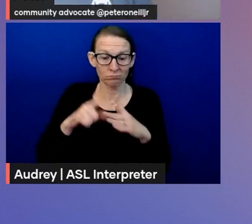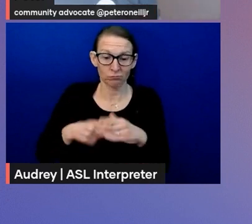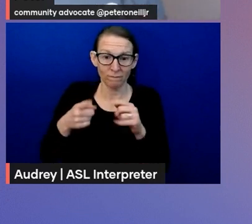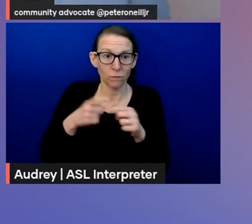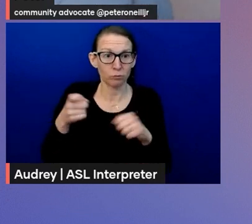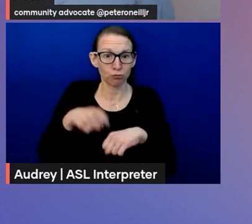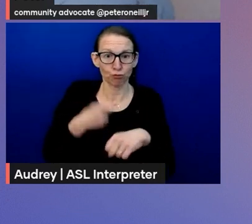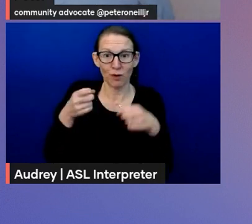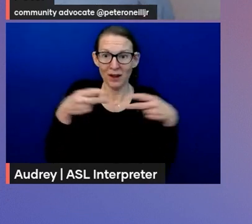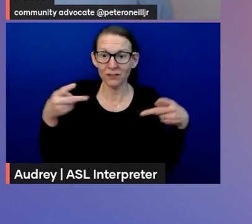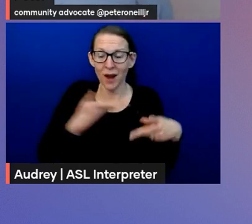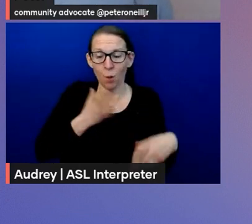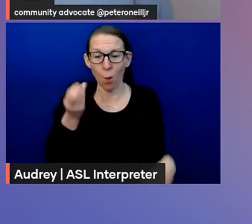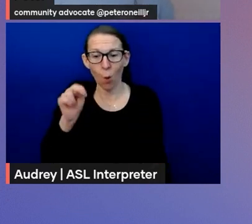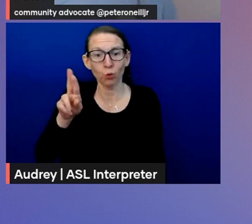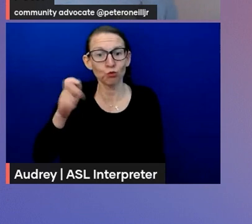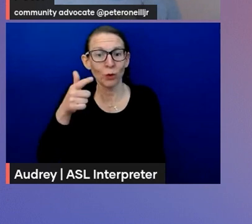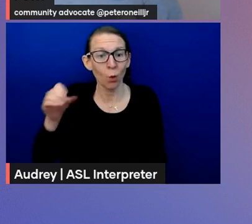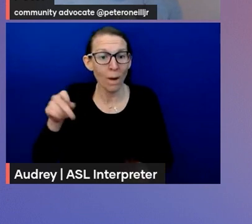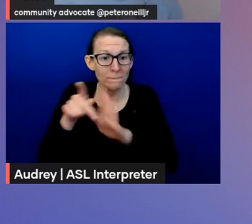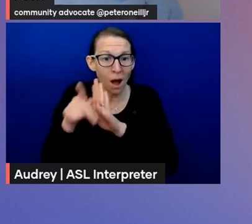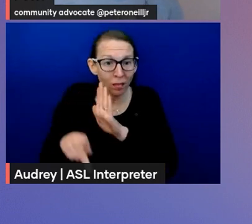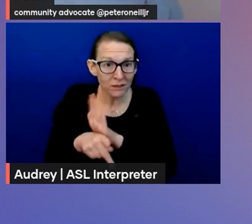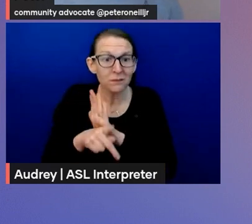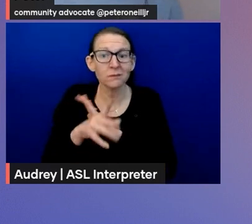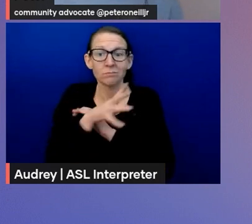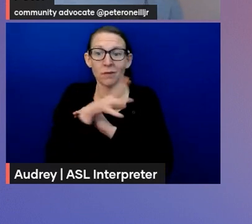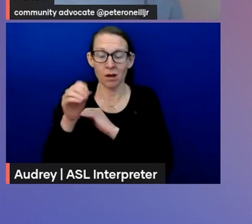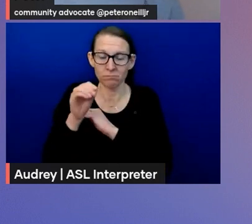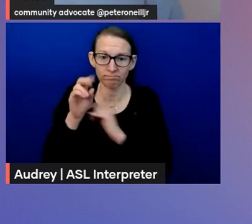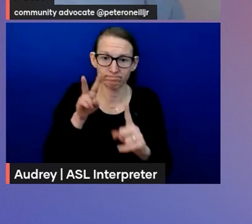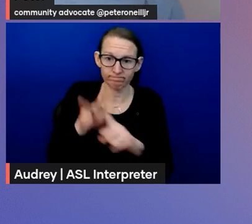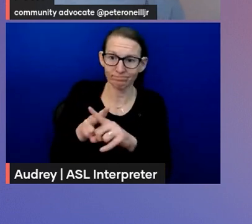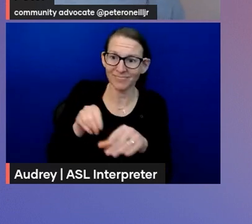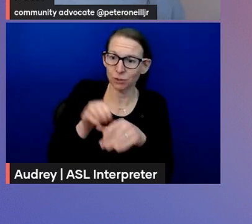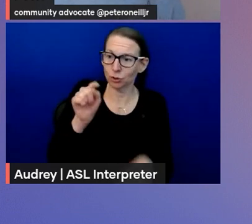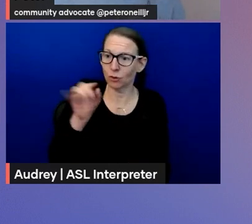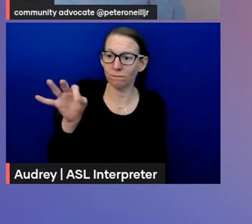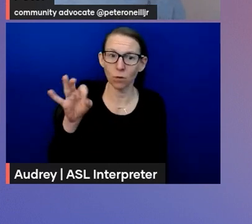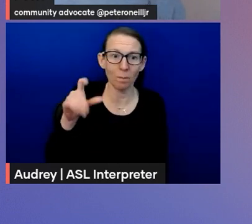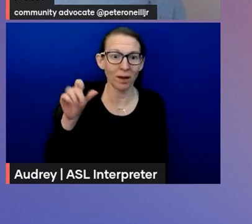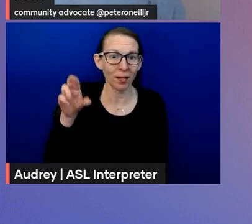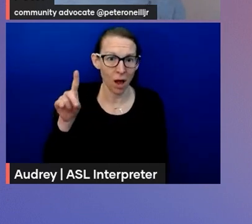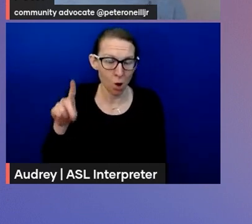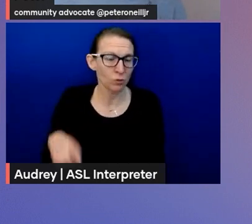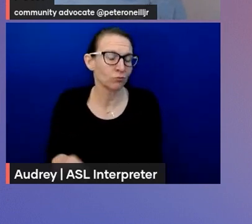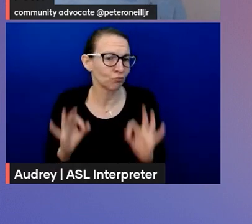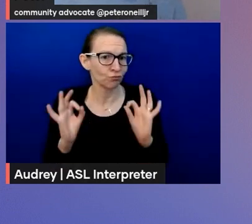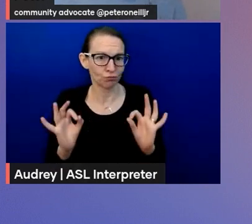Rego policies and enforce them within Terraform Cloud. And so